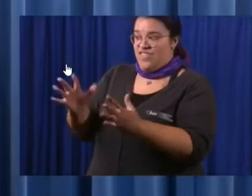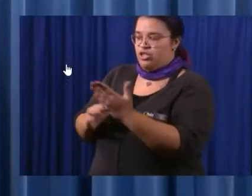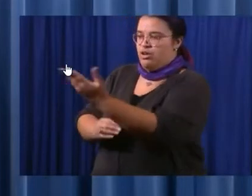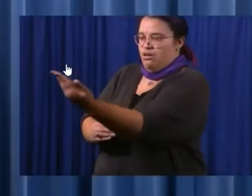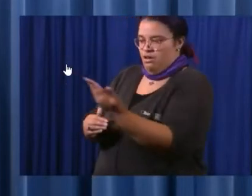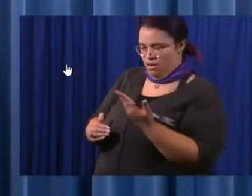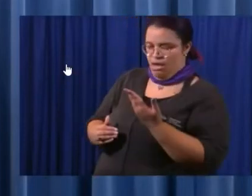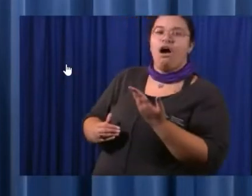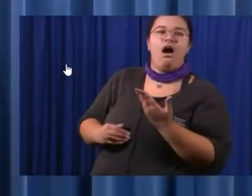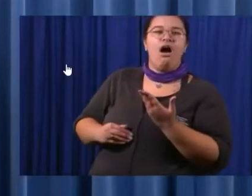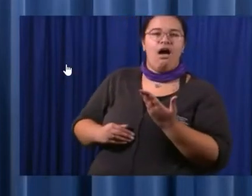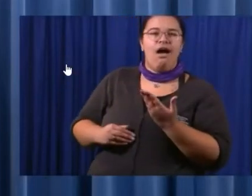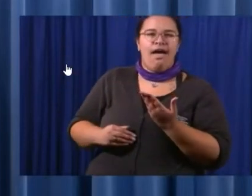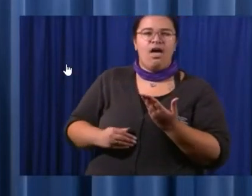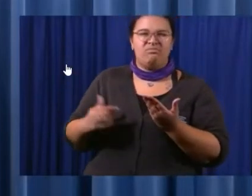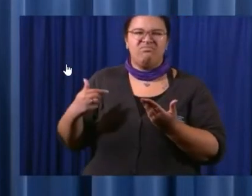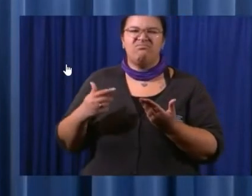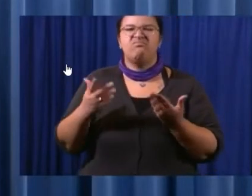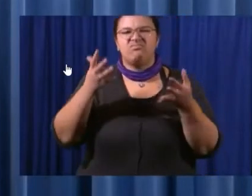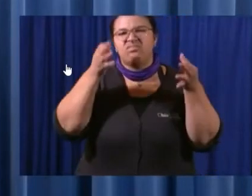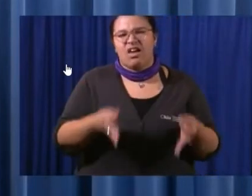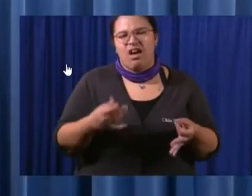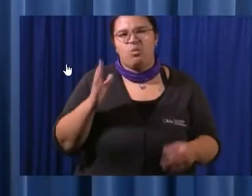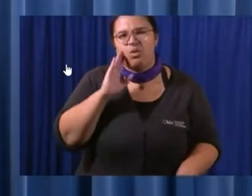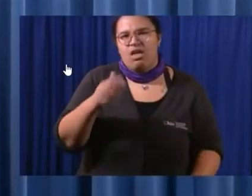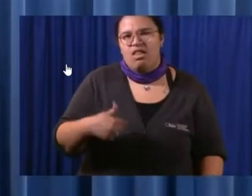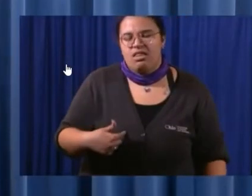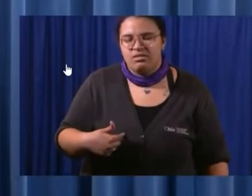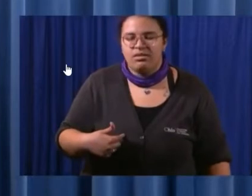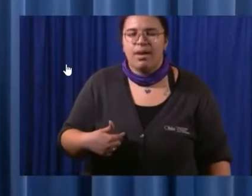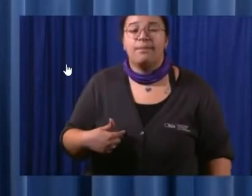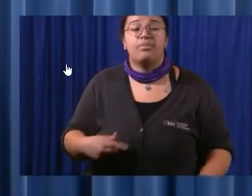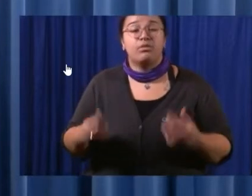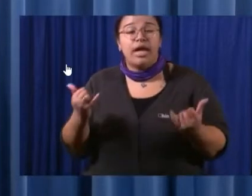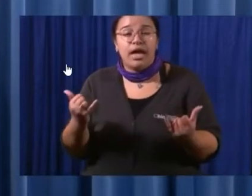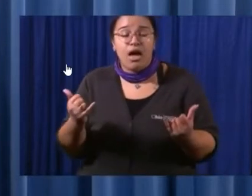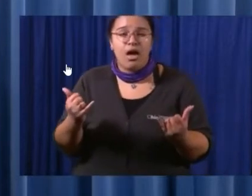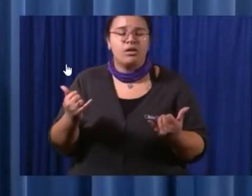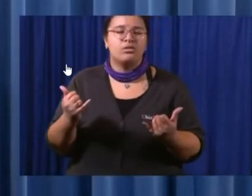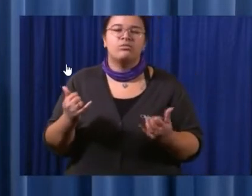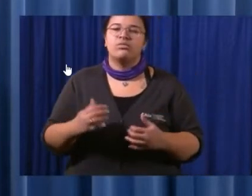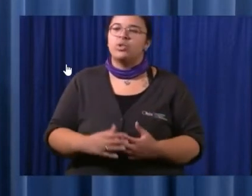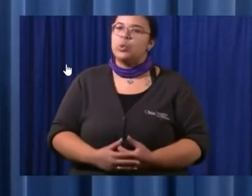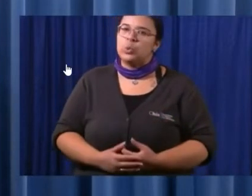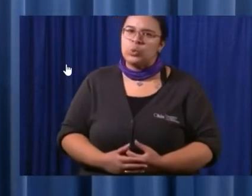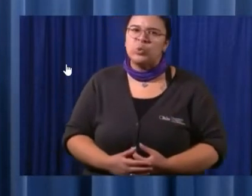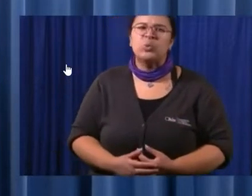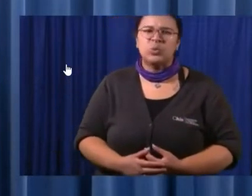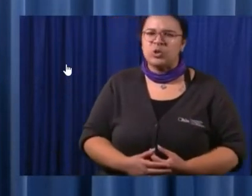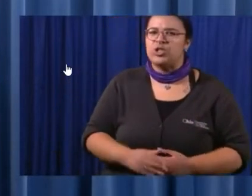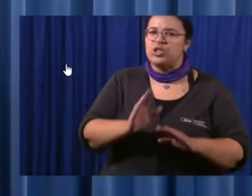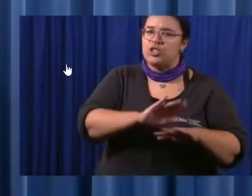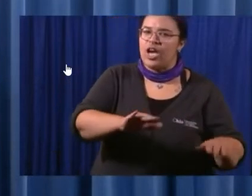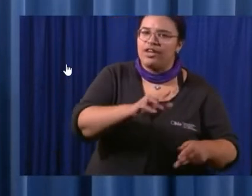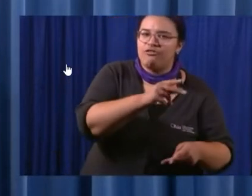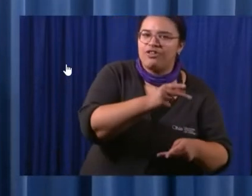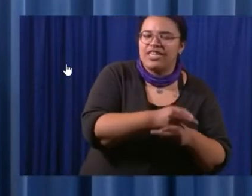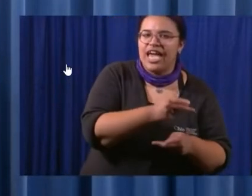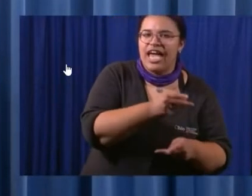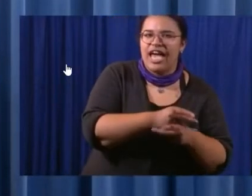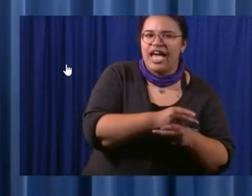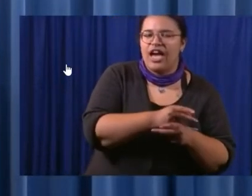to balance the safety of children in child care, but not just children.